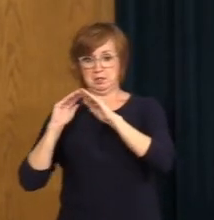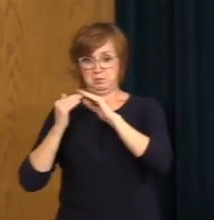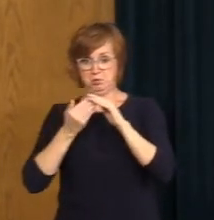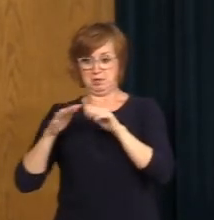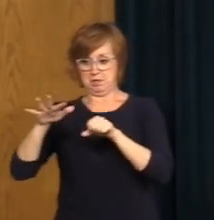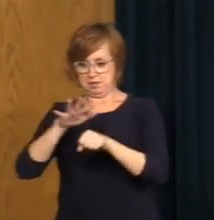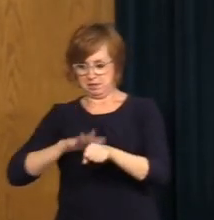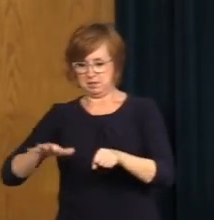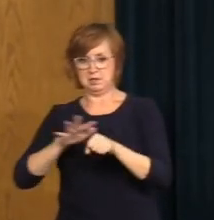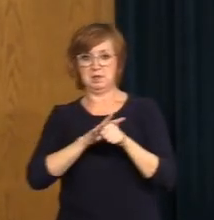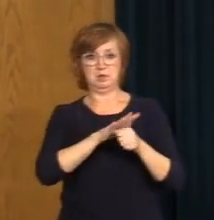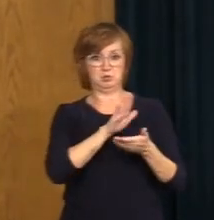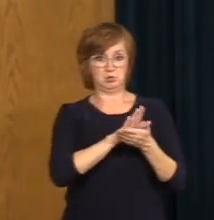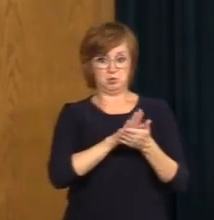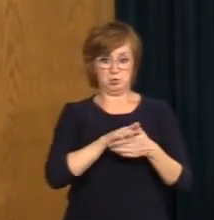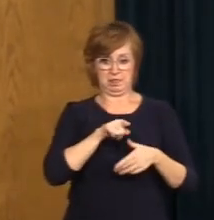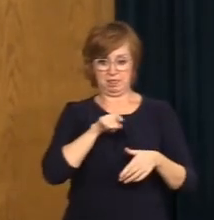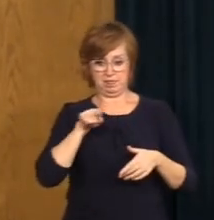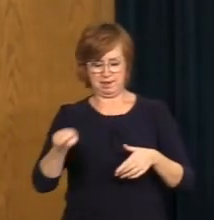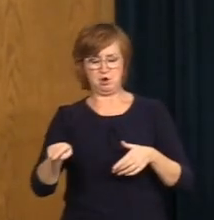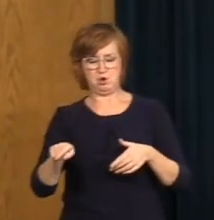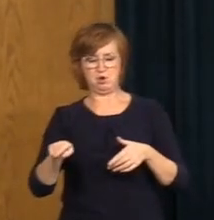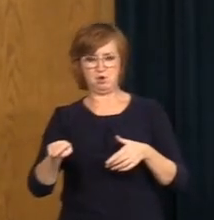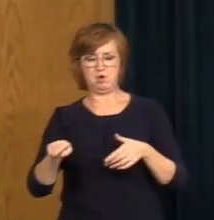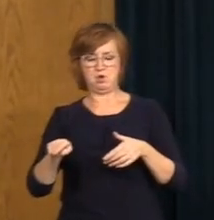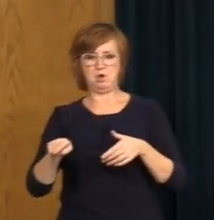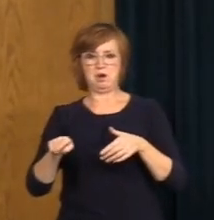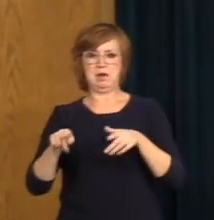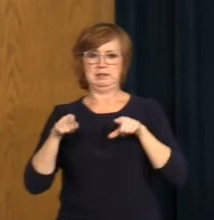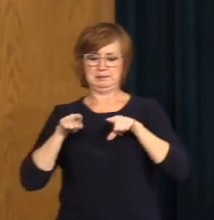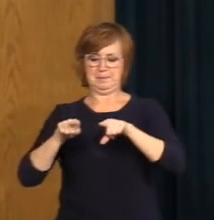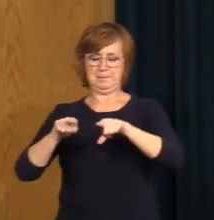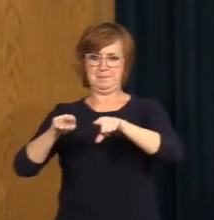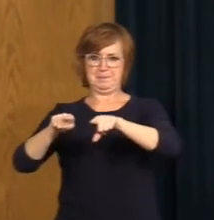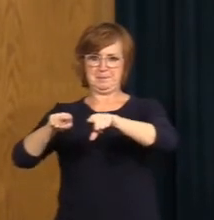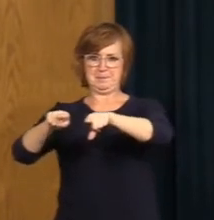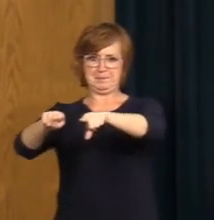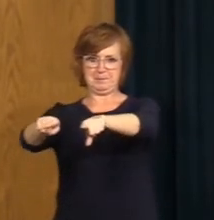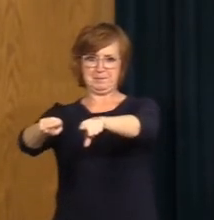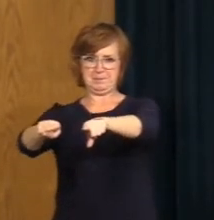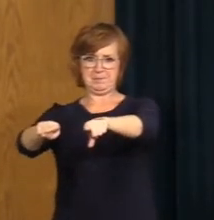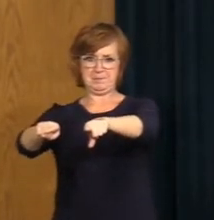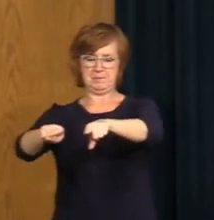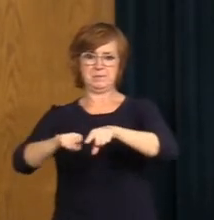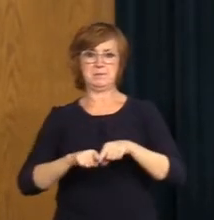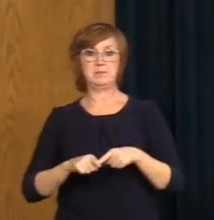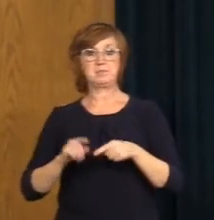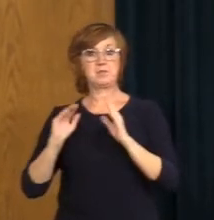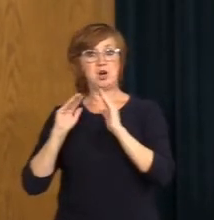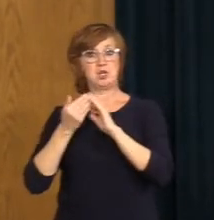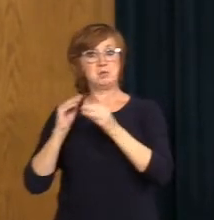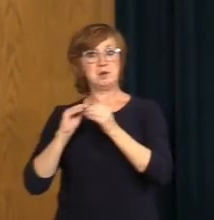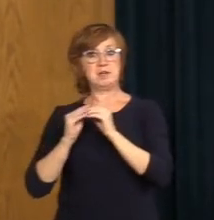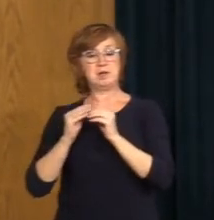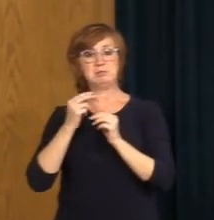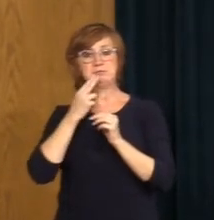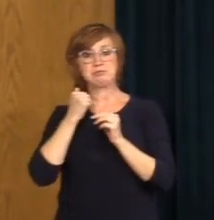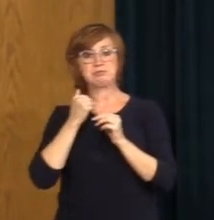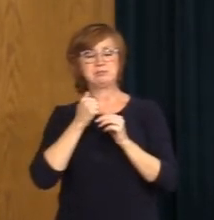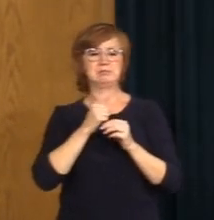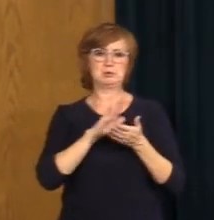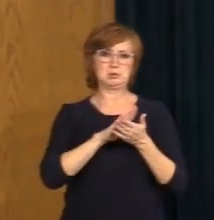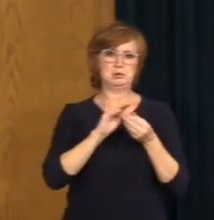remain extremely low, we expect to see very few cases in schools. But if community transmission rates go